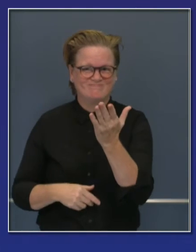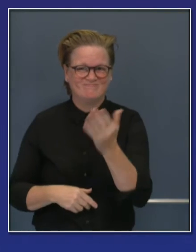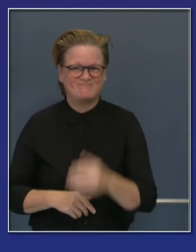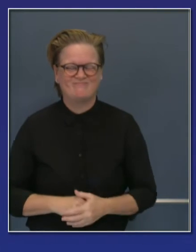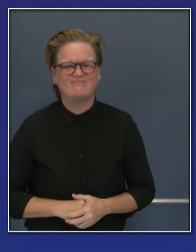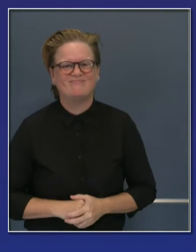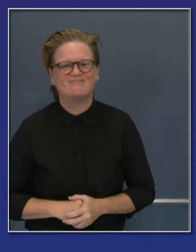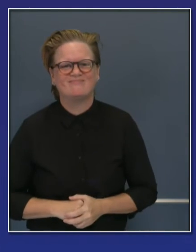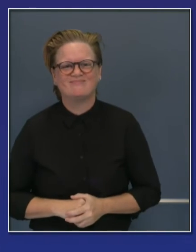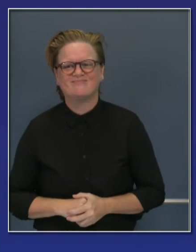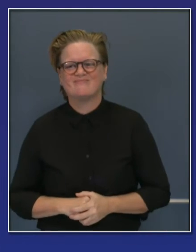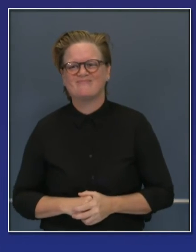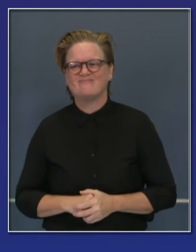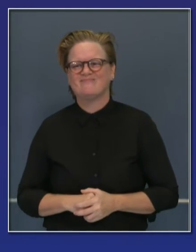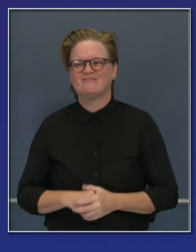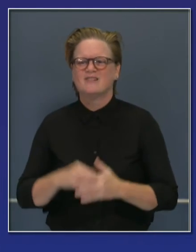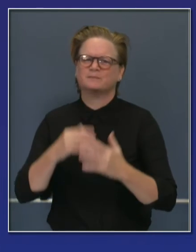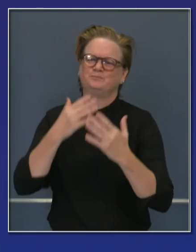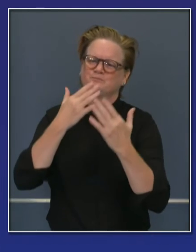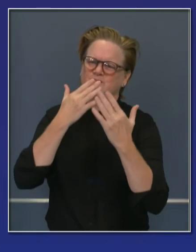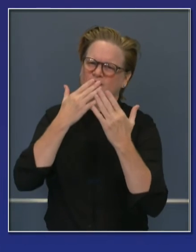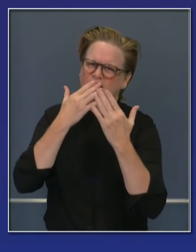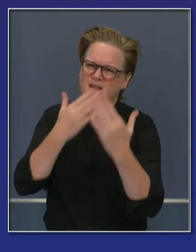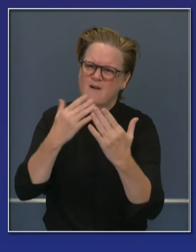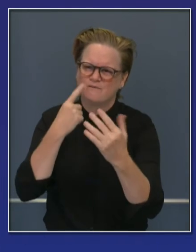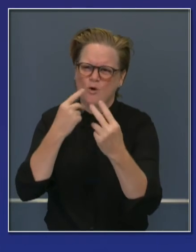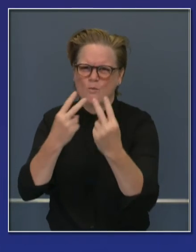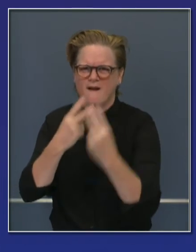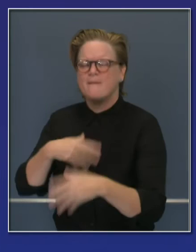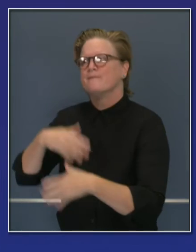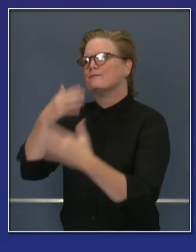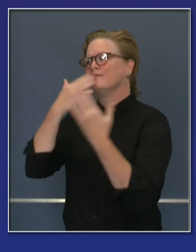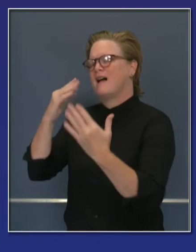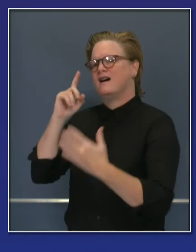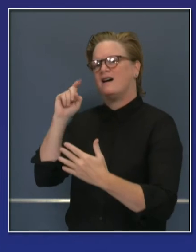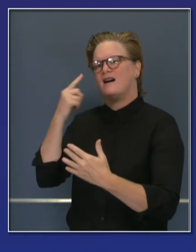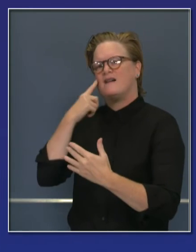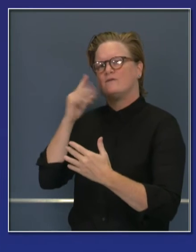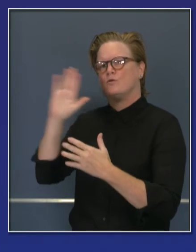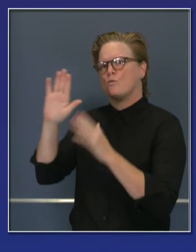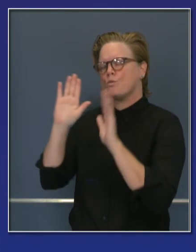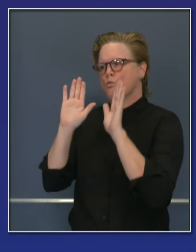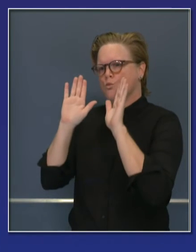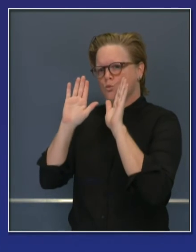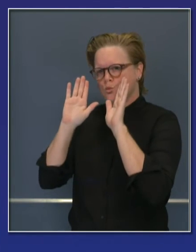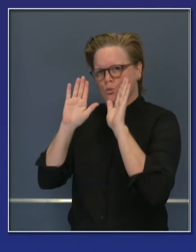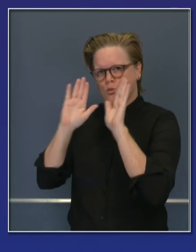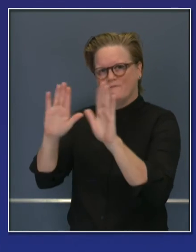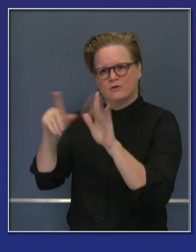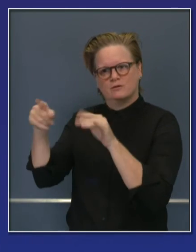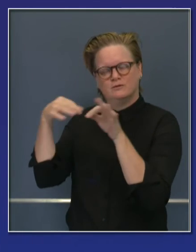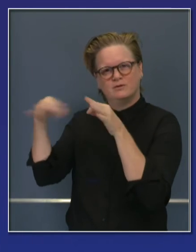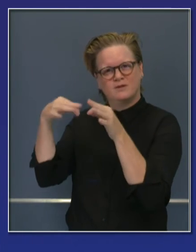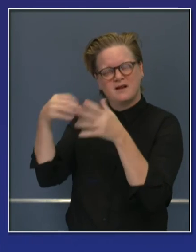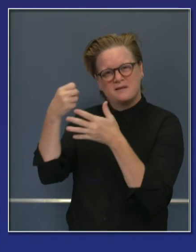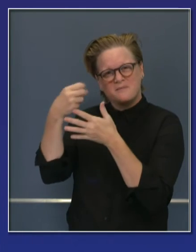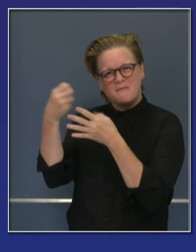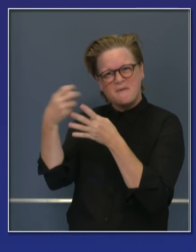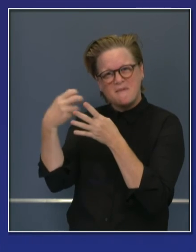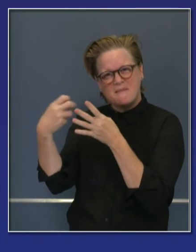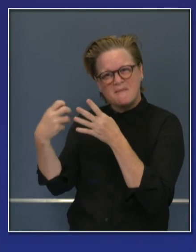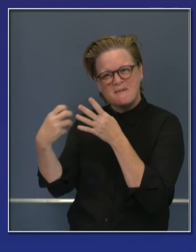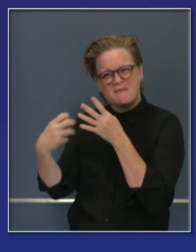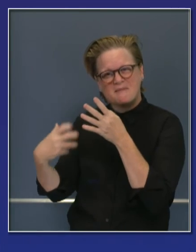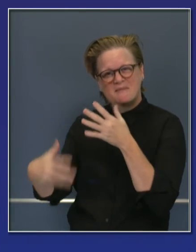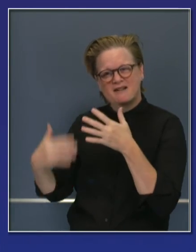you all for tuning in. Governor, you, as always, did a tremendous job explaining where we are on what is a really